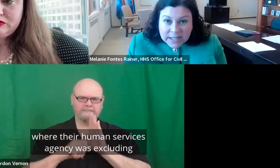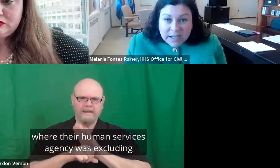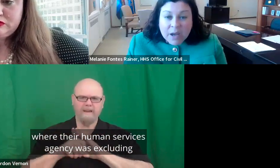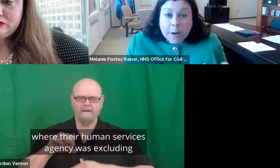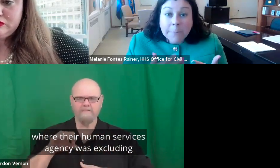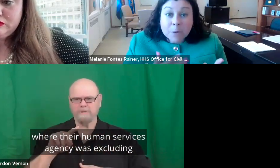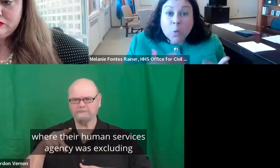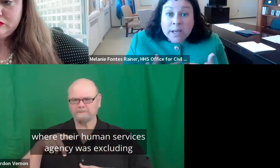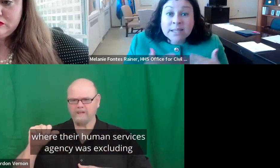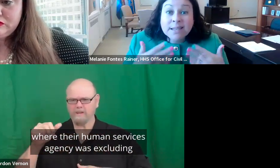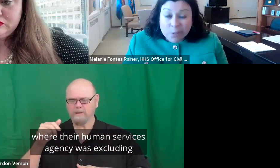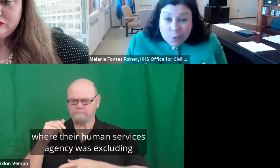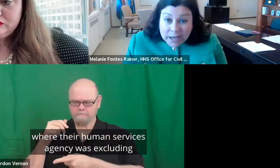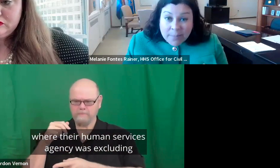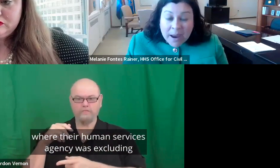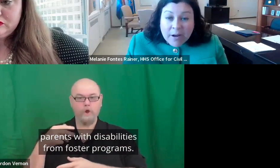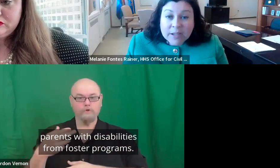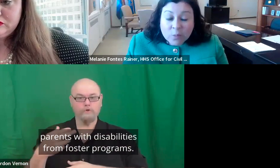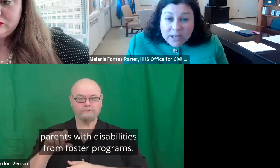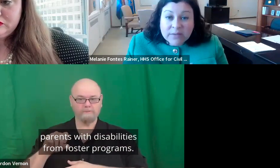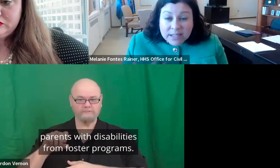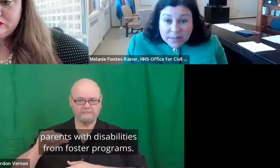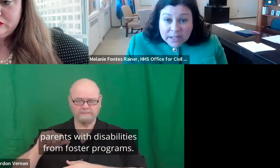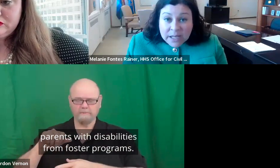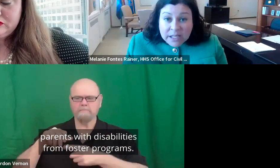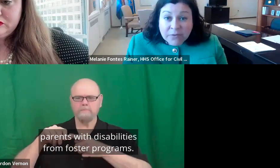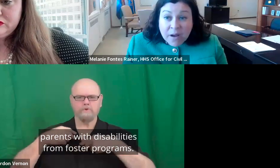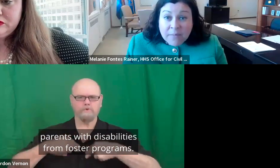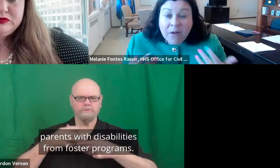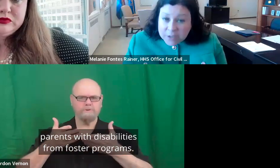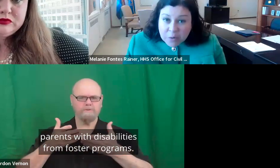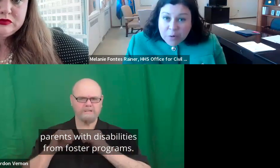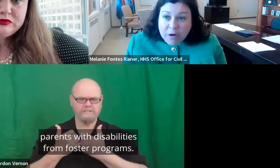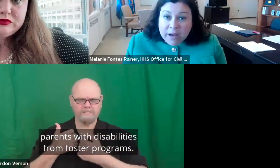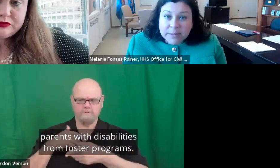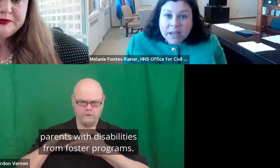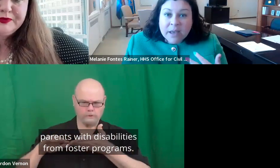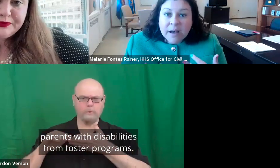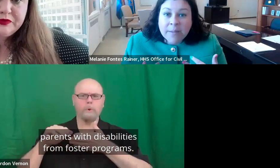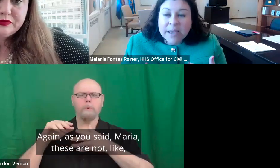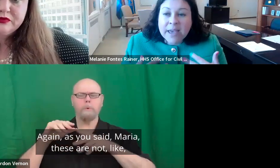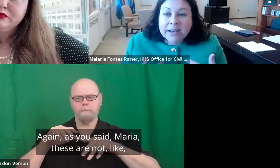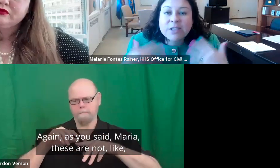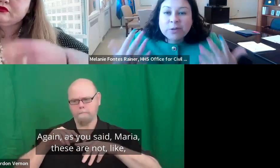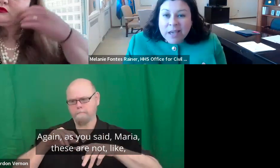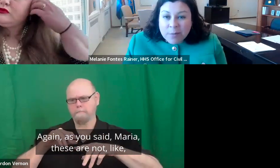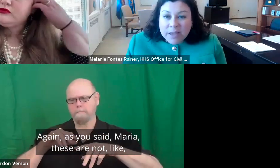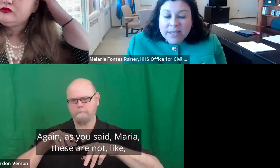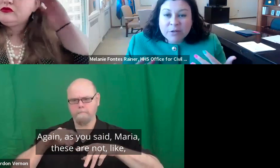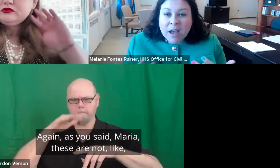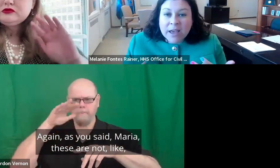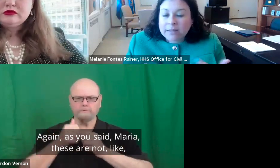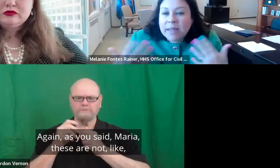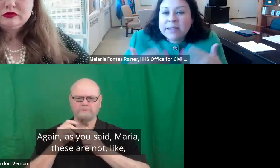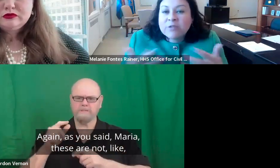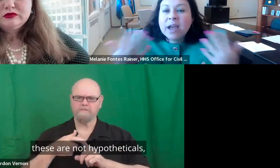services agency was excluding parents with disabilities from foster programs. Again, as you said, Maria,